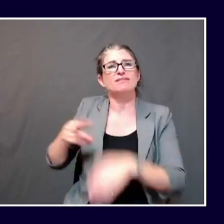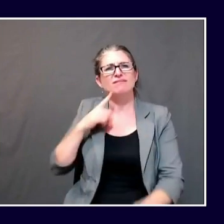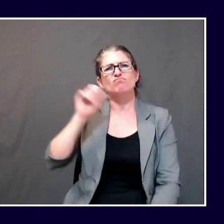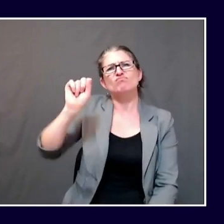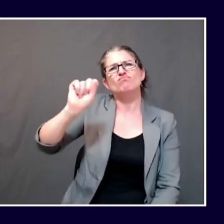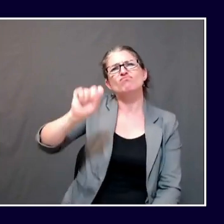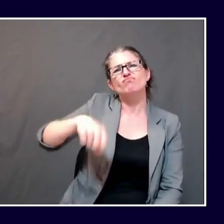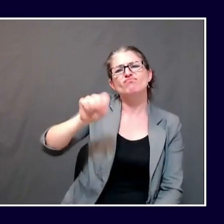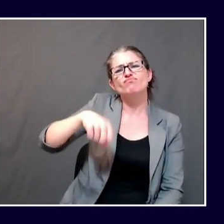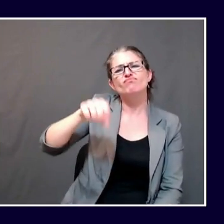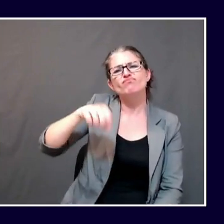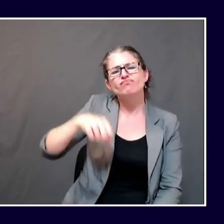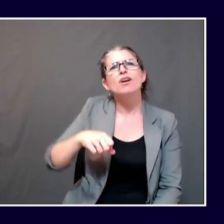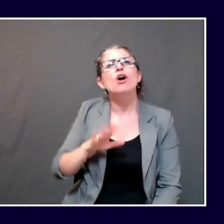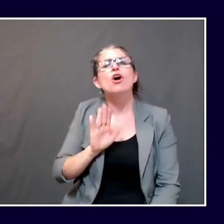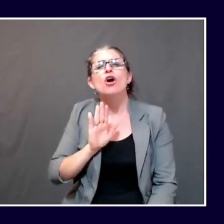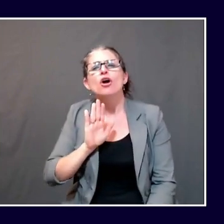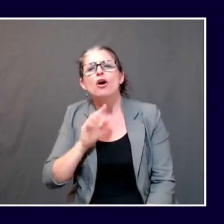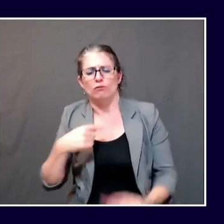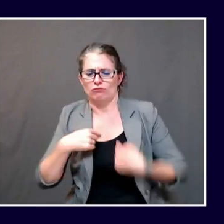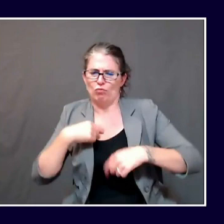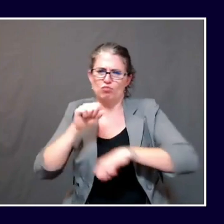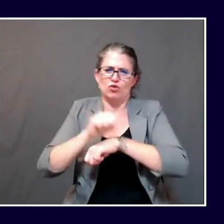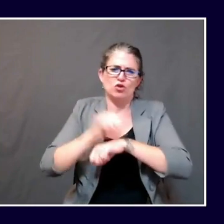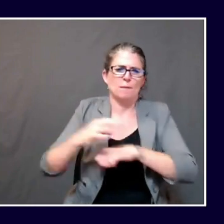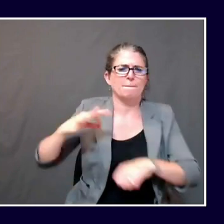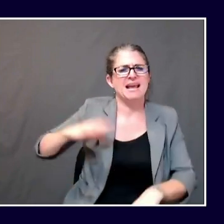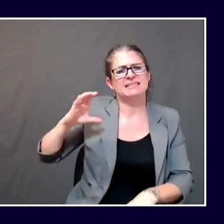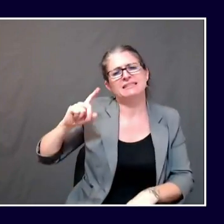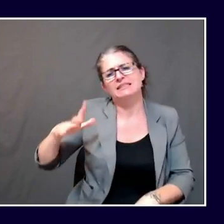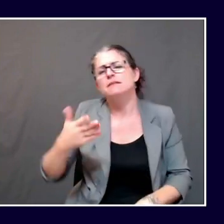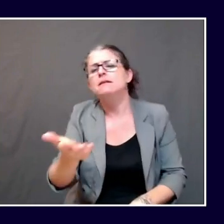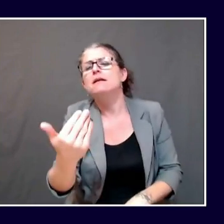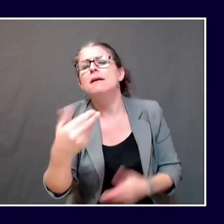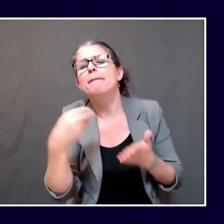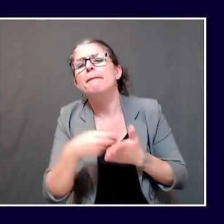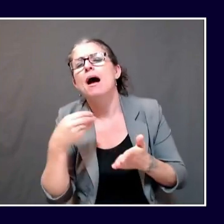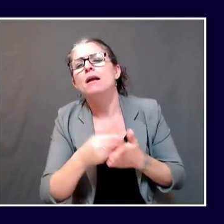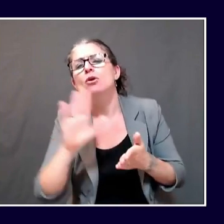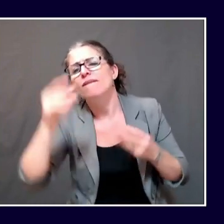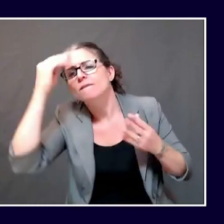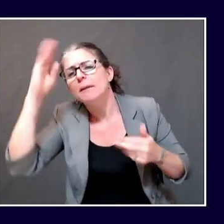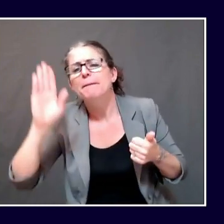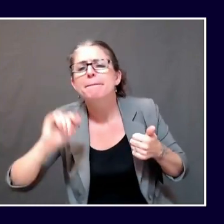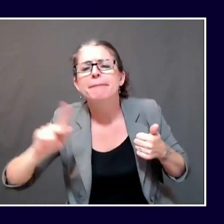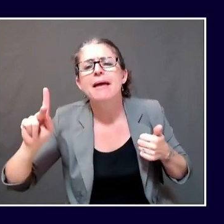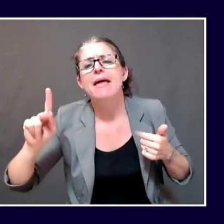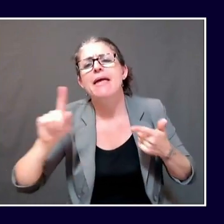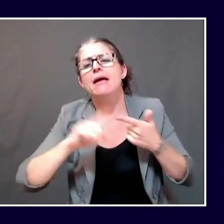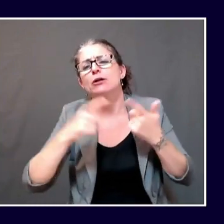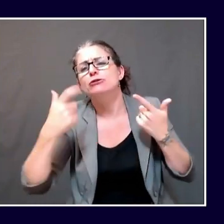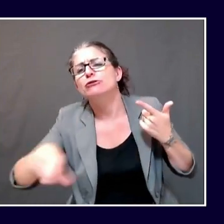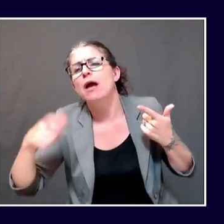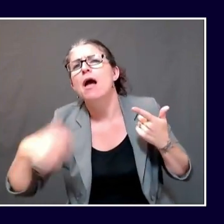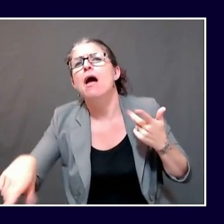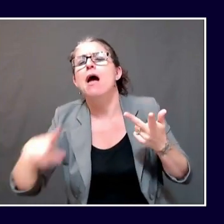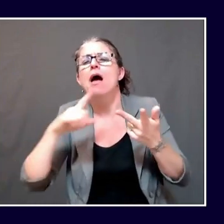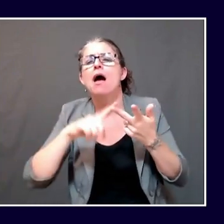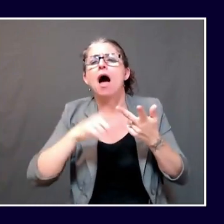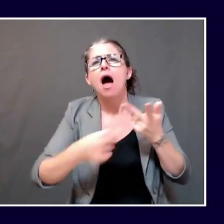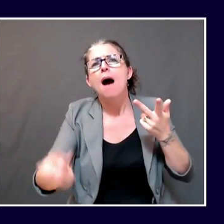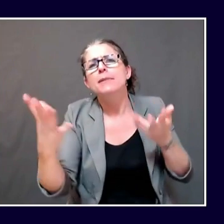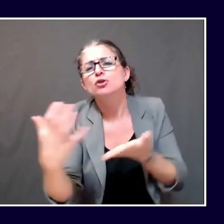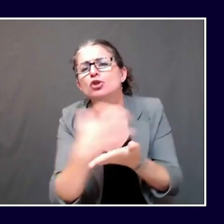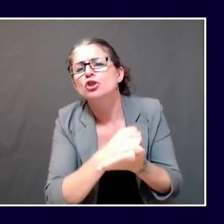that nature. What we will ask about is your name and your date of birth. We don't ask about